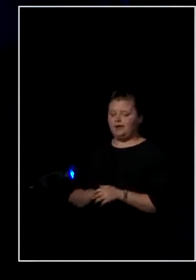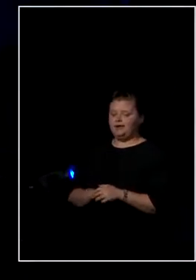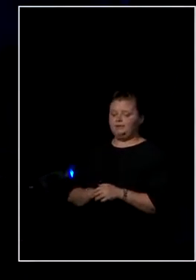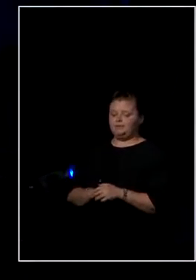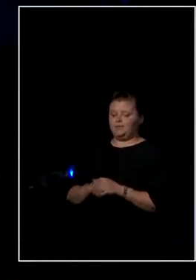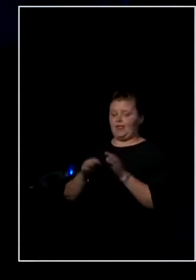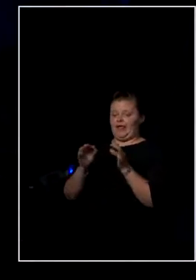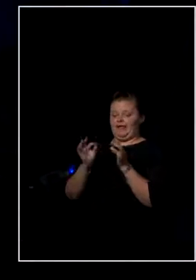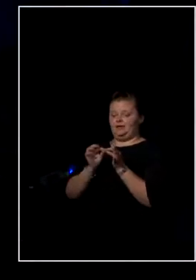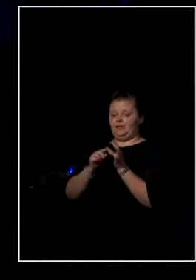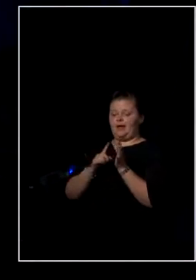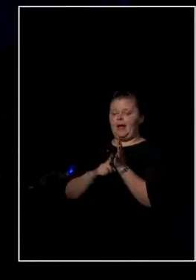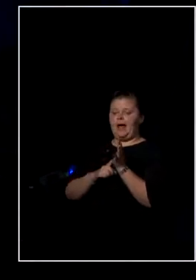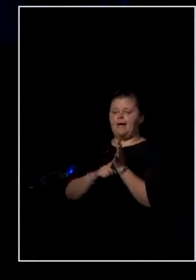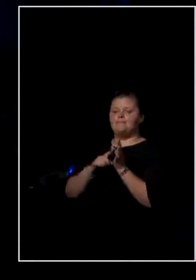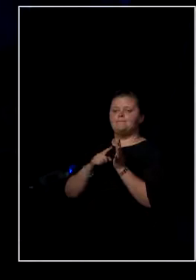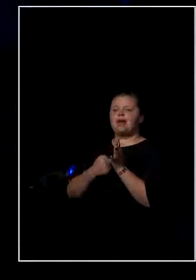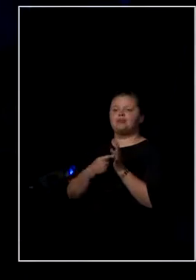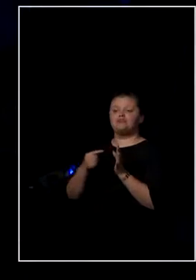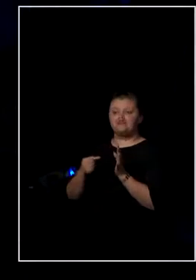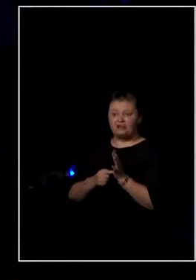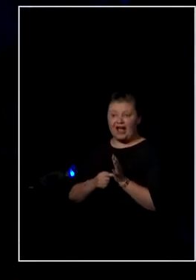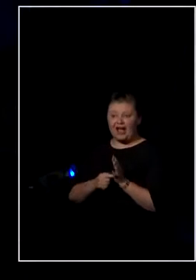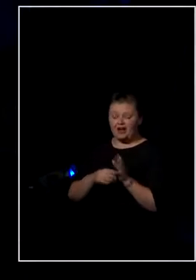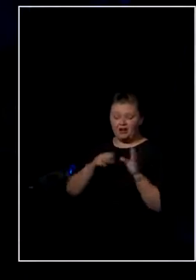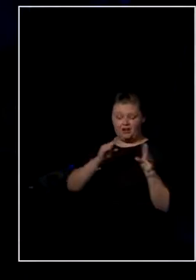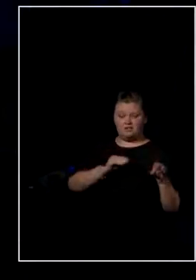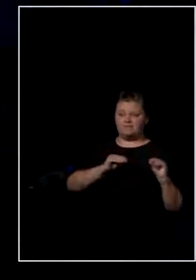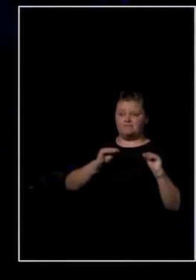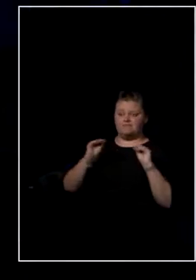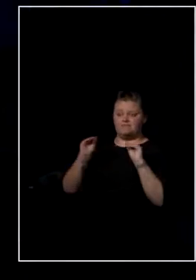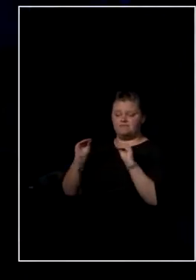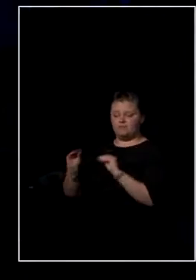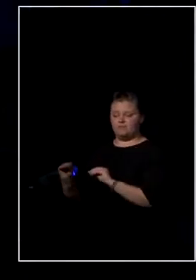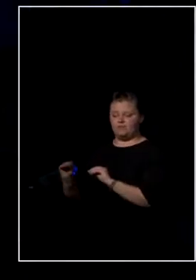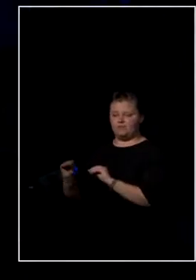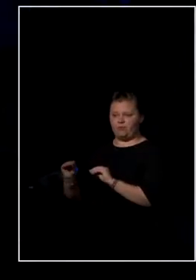and in Ballarat. And then I was transferred from